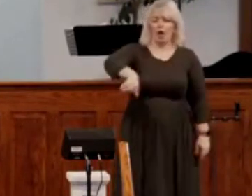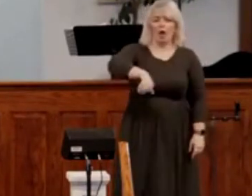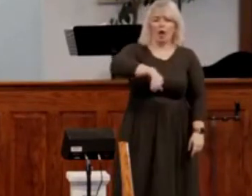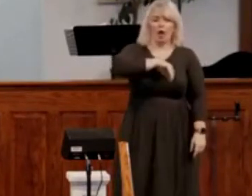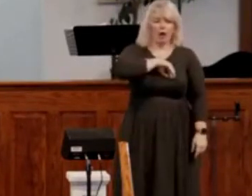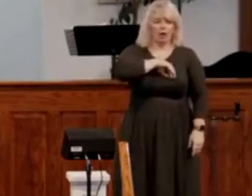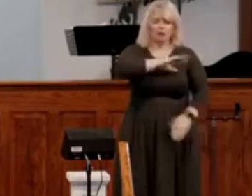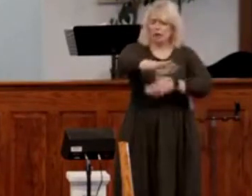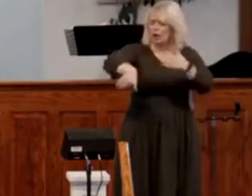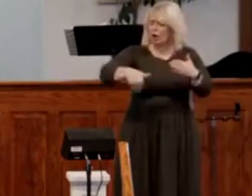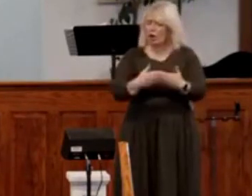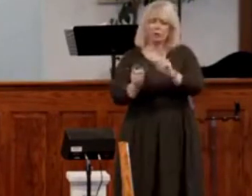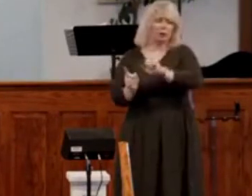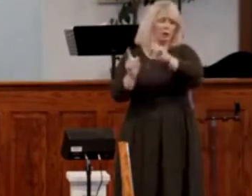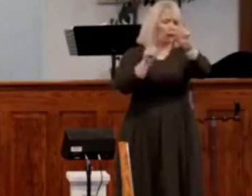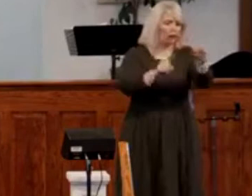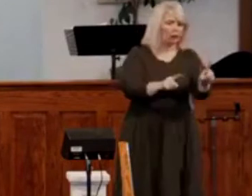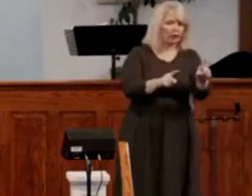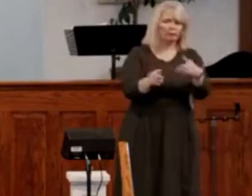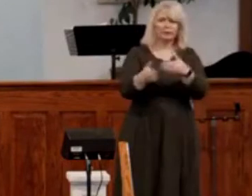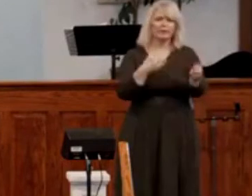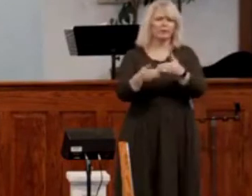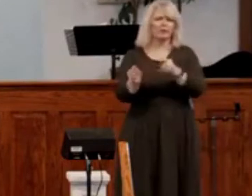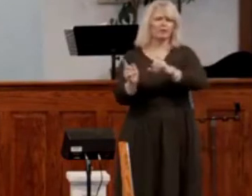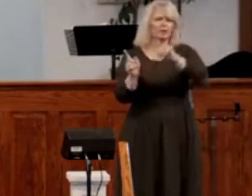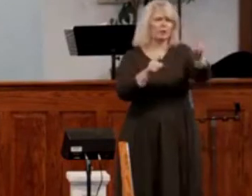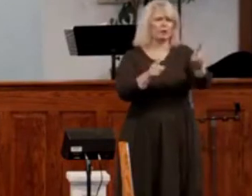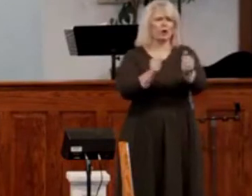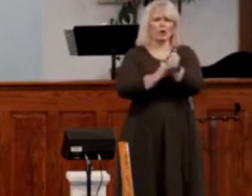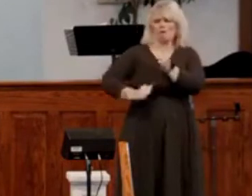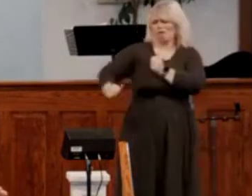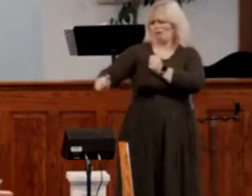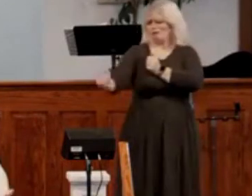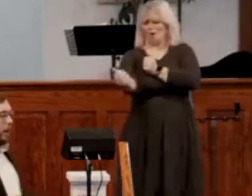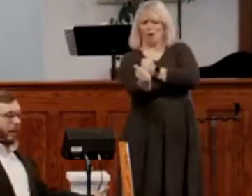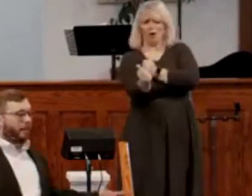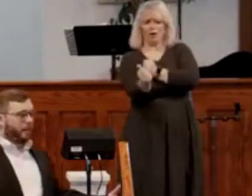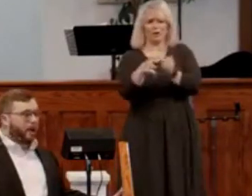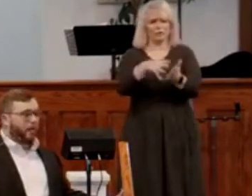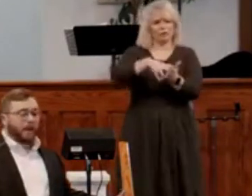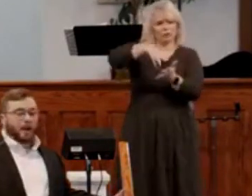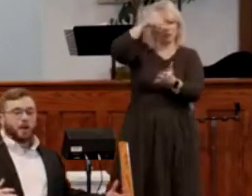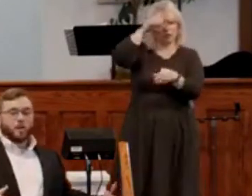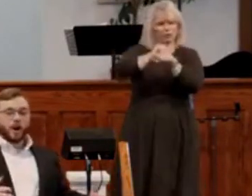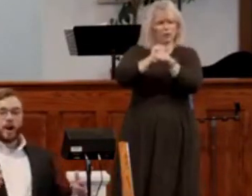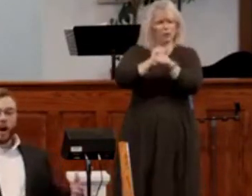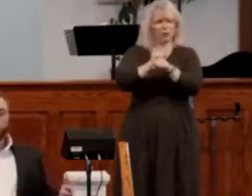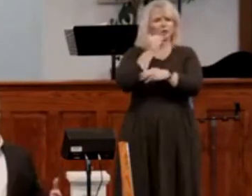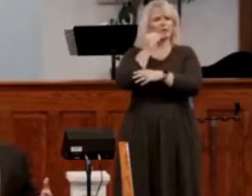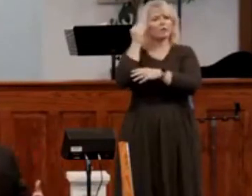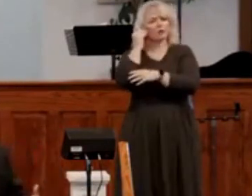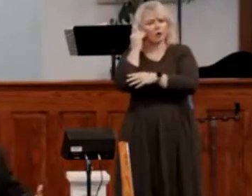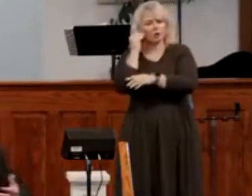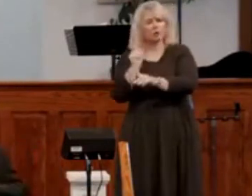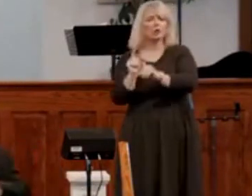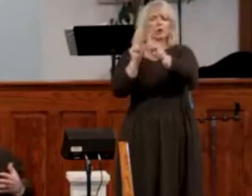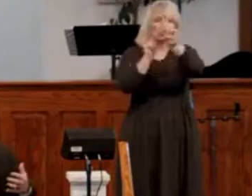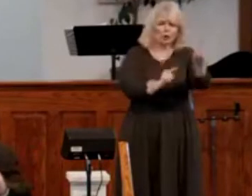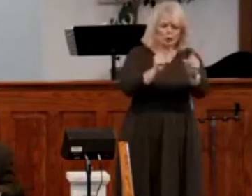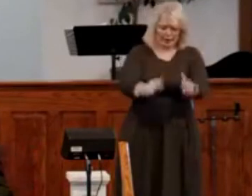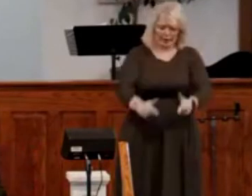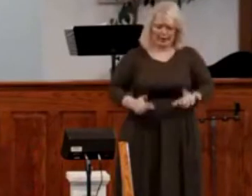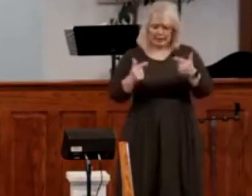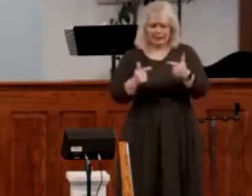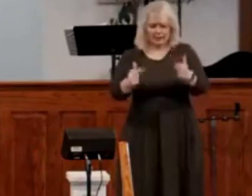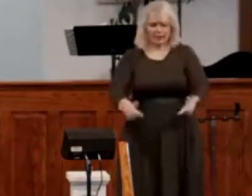life. Even if you don't go very far every day, even if you're learning or working from home, you are going in that you are living